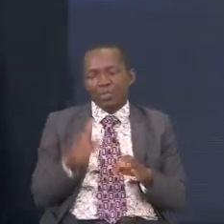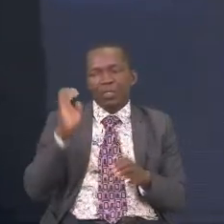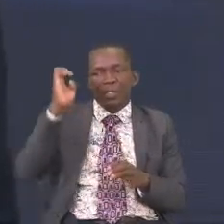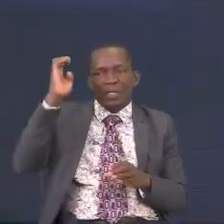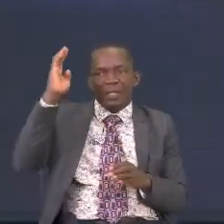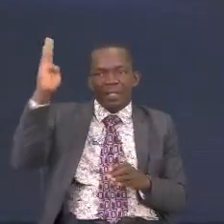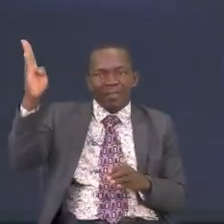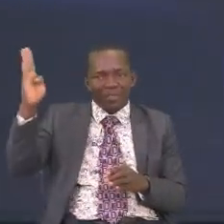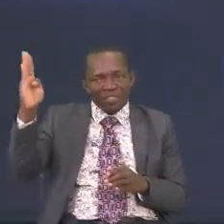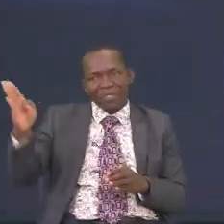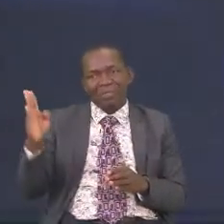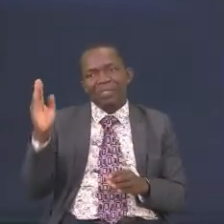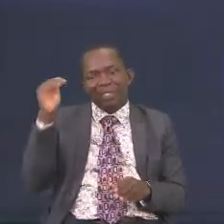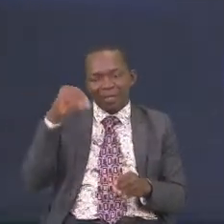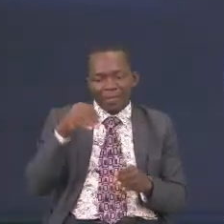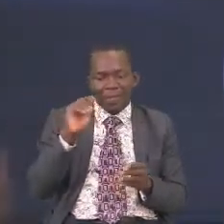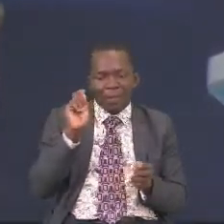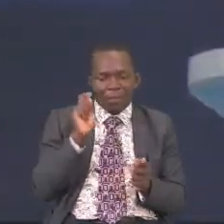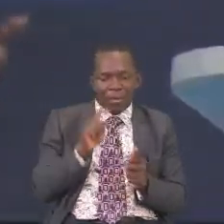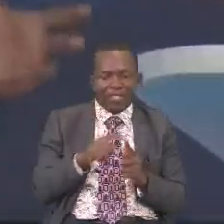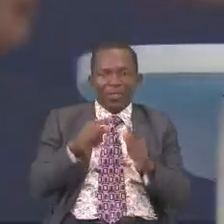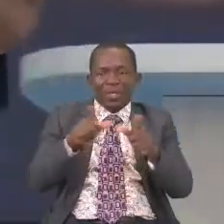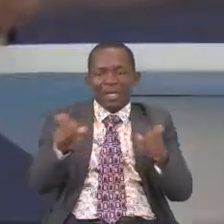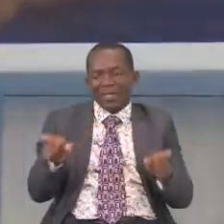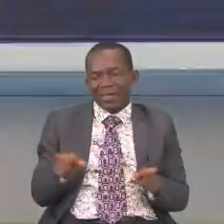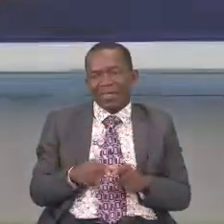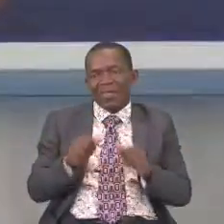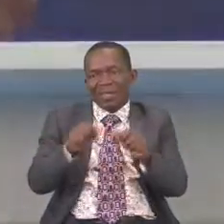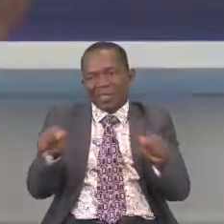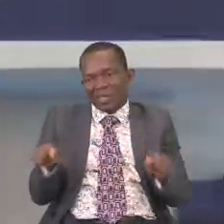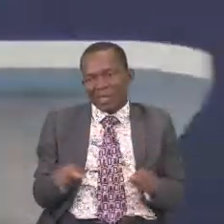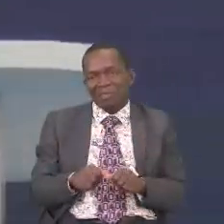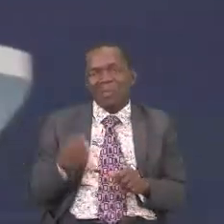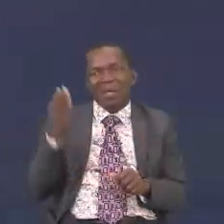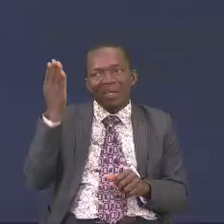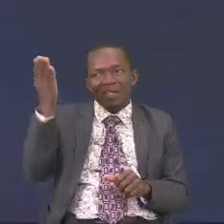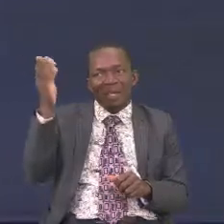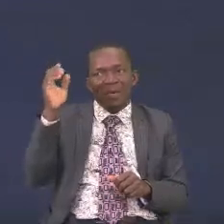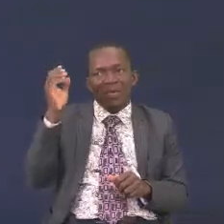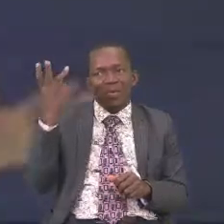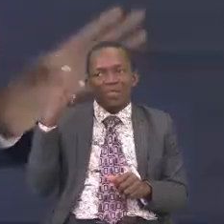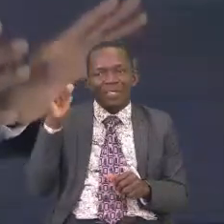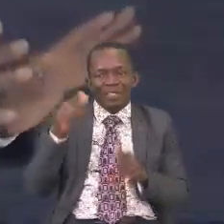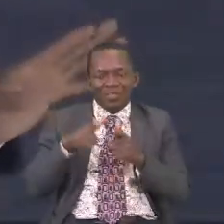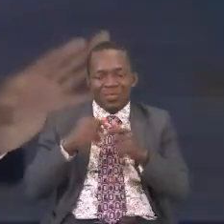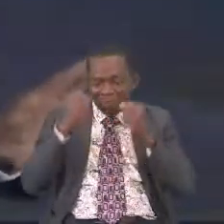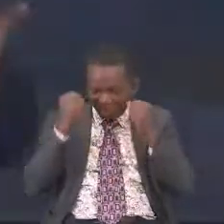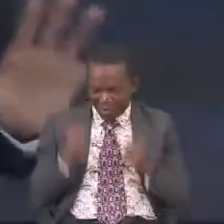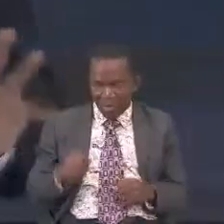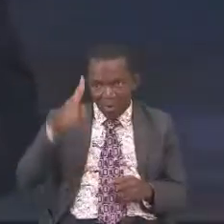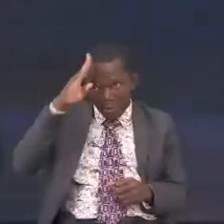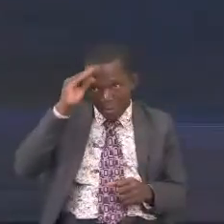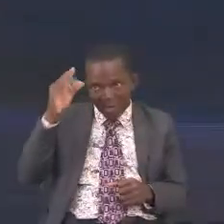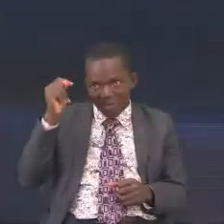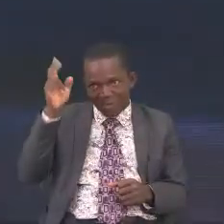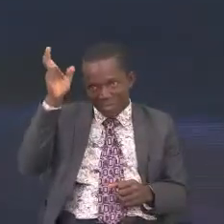this particular locality. But there was a strong man of the devil there, herbalist,